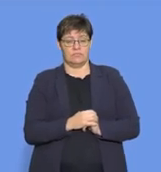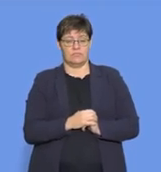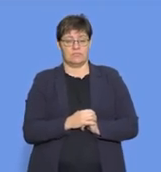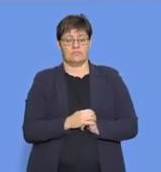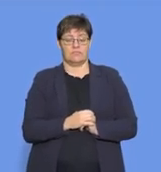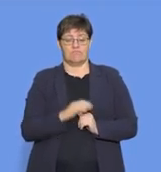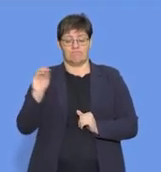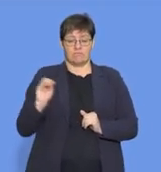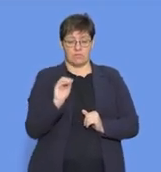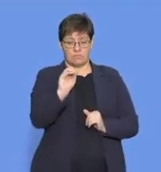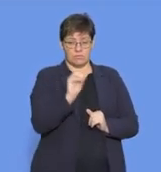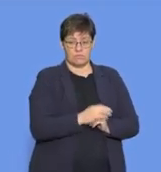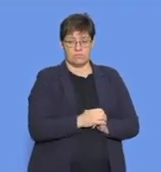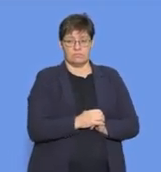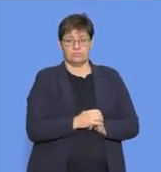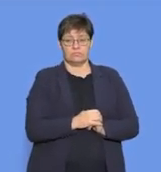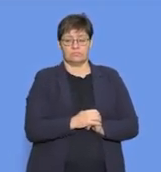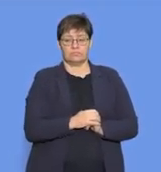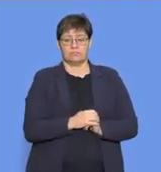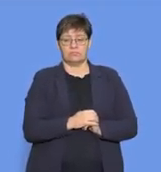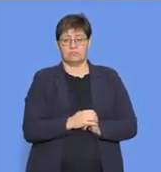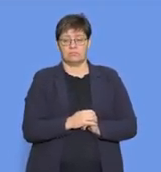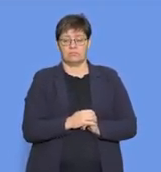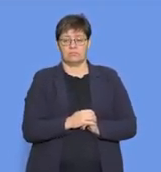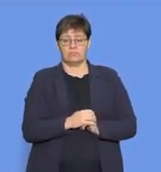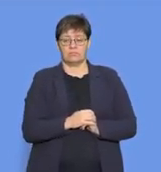degrees. Put that into the calculator.